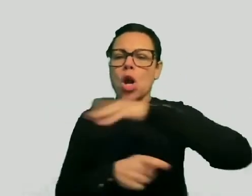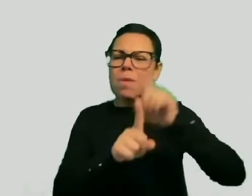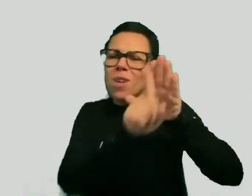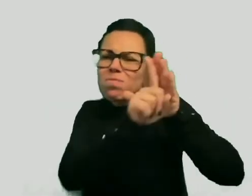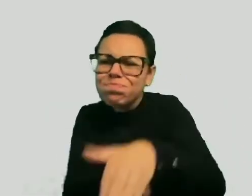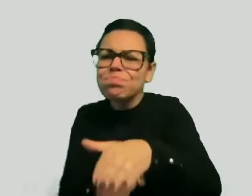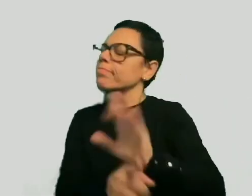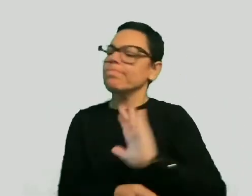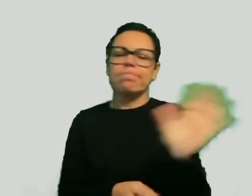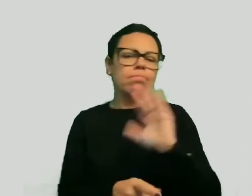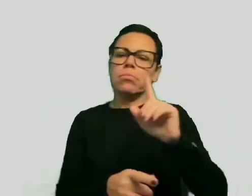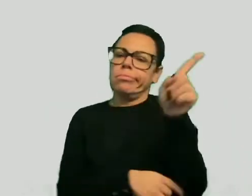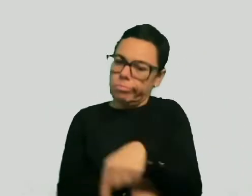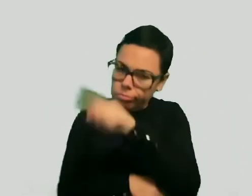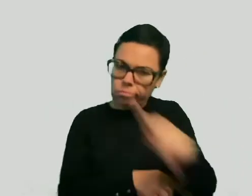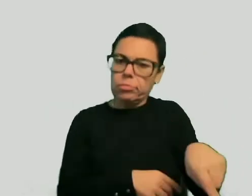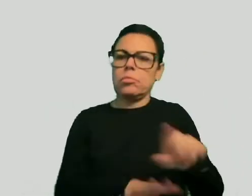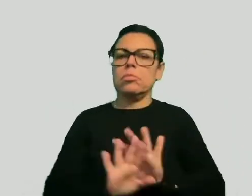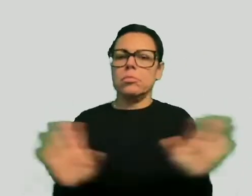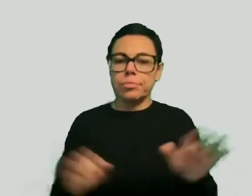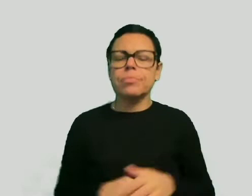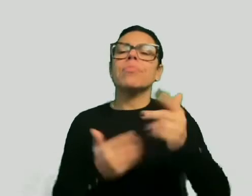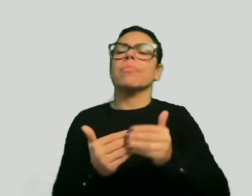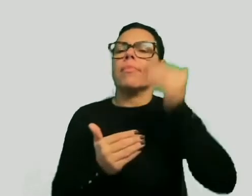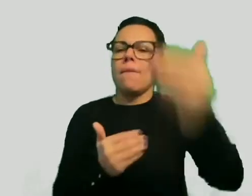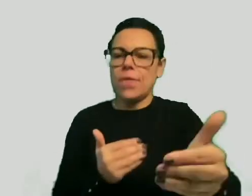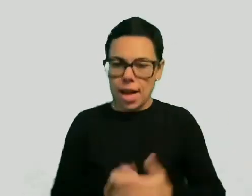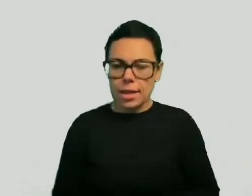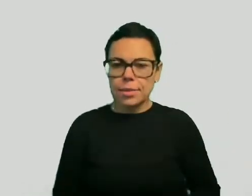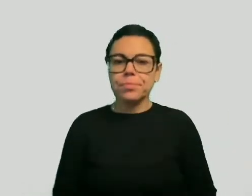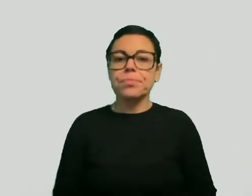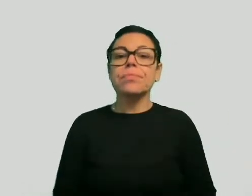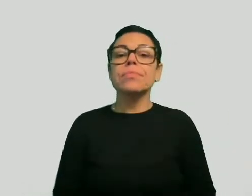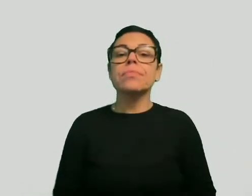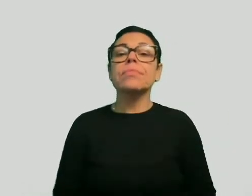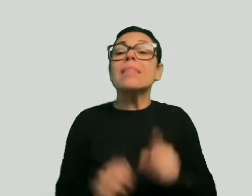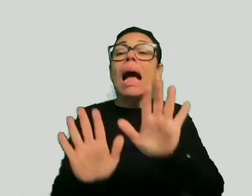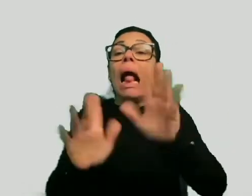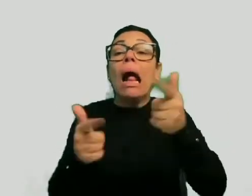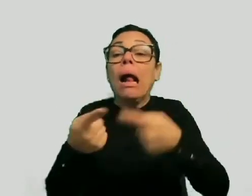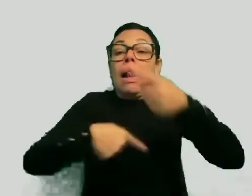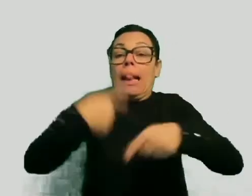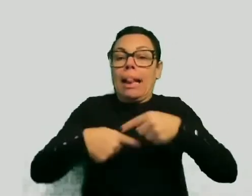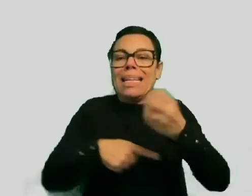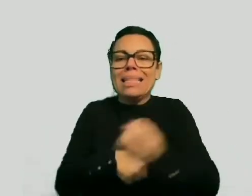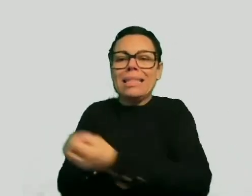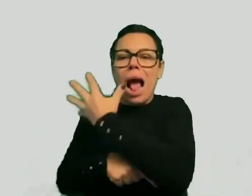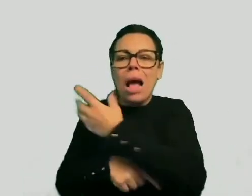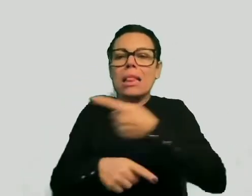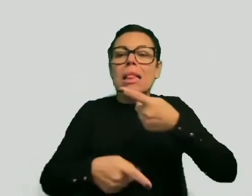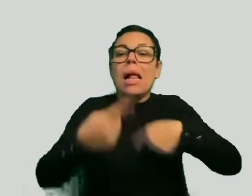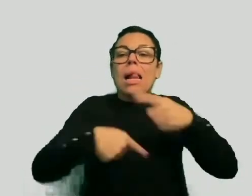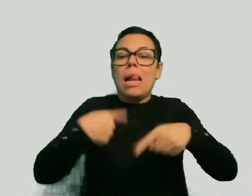How? Next slide, please. Oh, no, previous one, yeah, sorry. And now